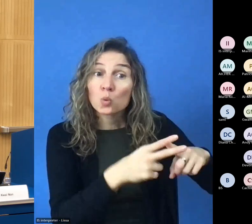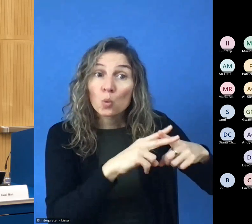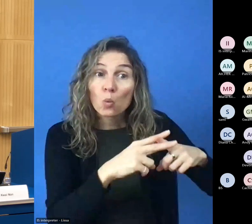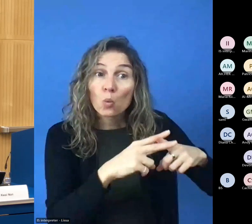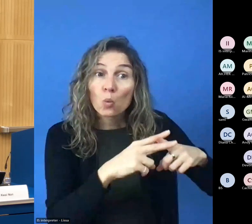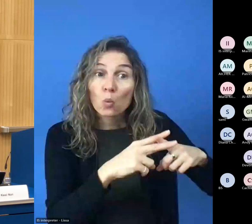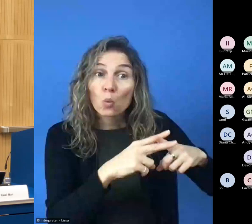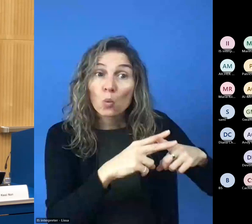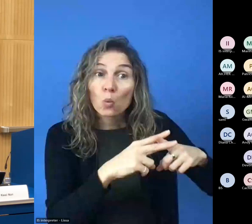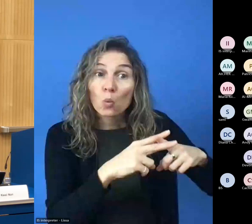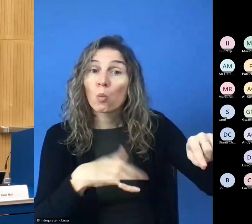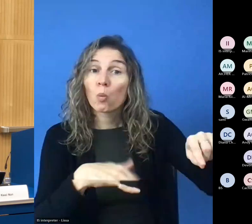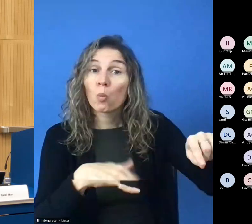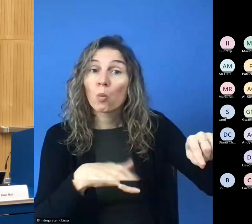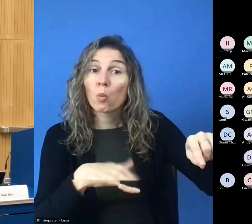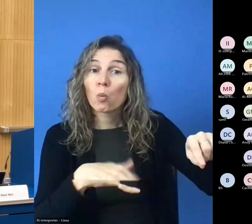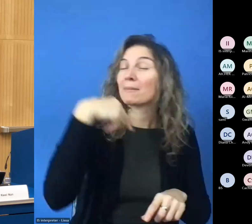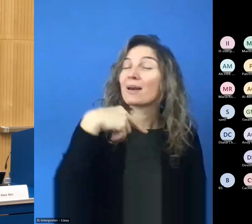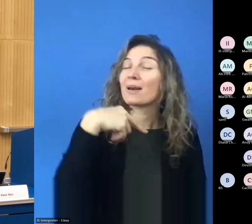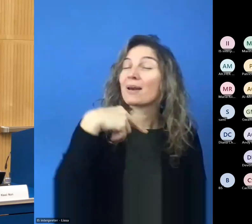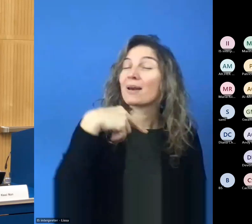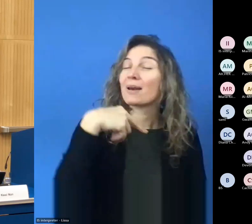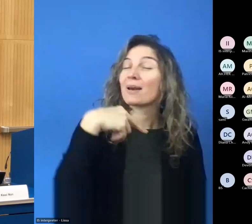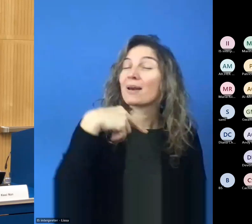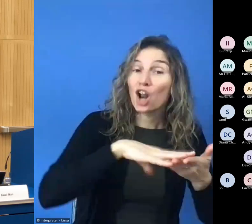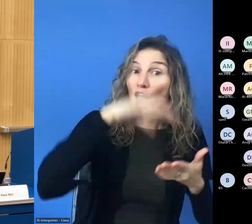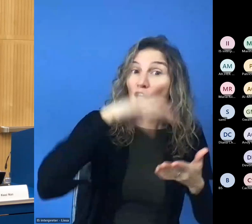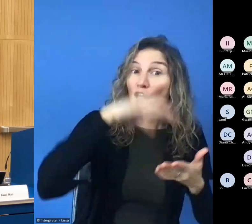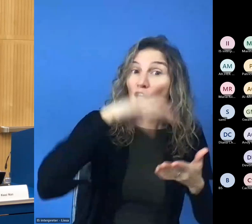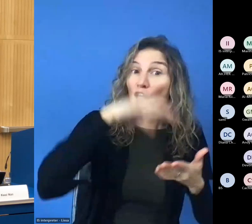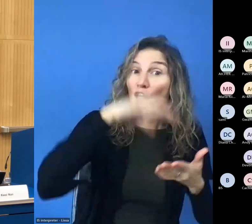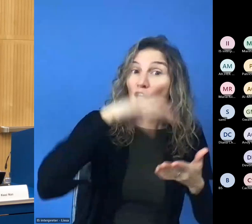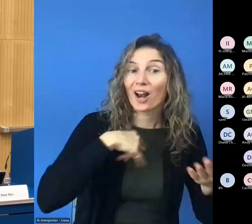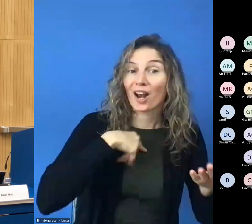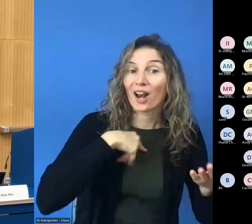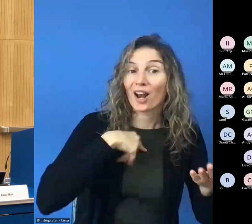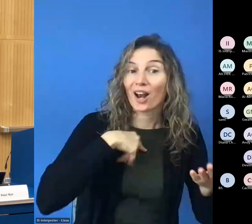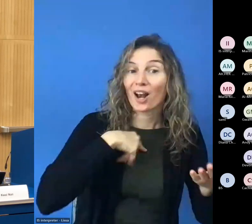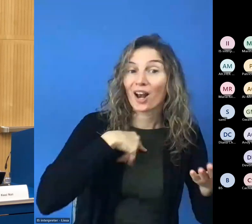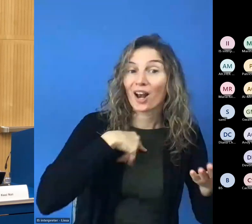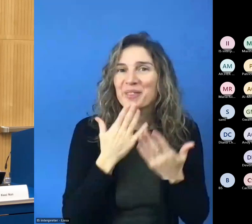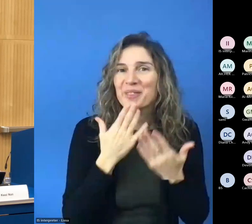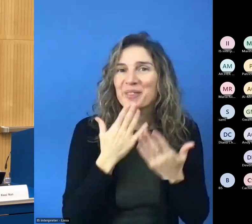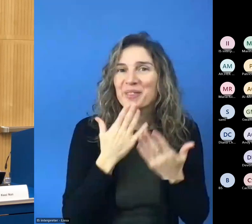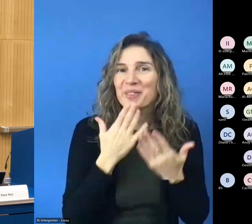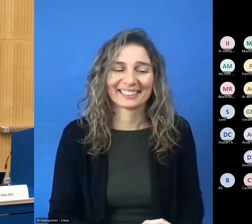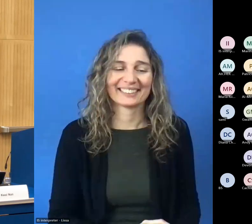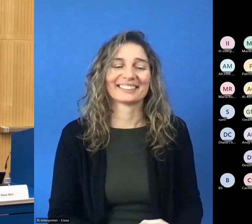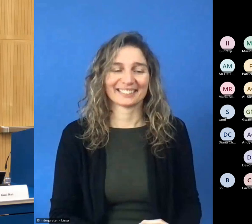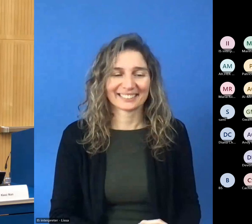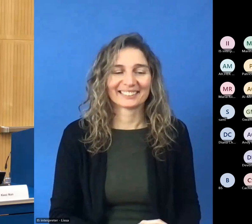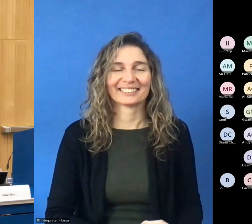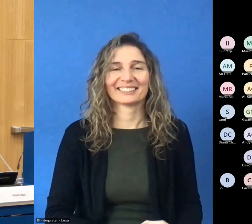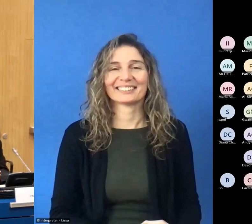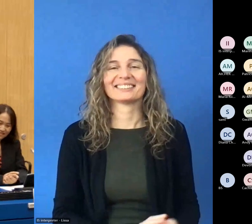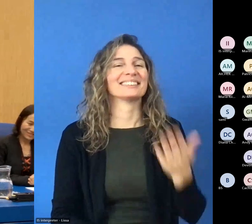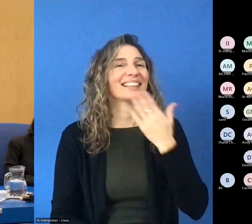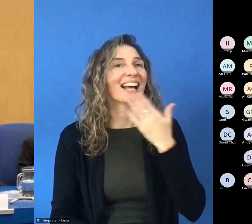for blind children to learn Braille. Yeah, that's okay. Thank you. Thank you so much,